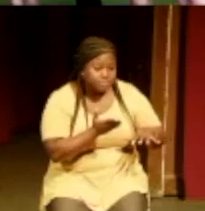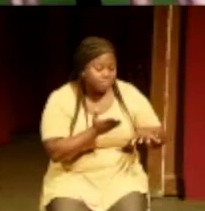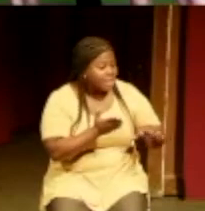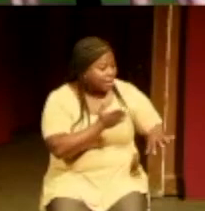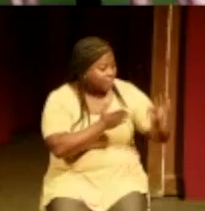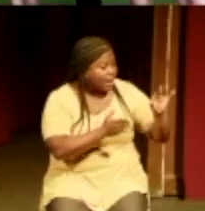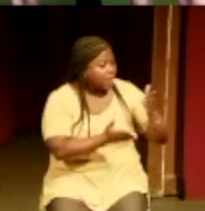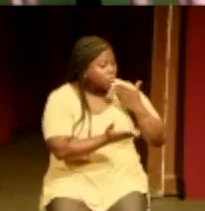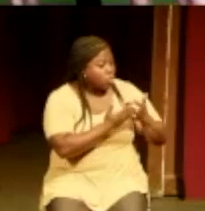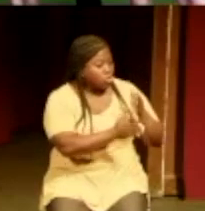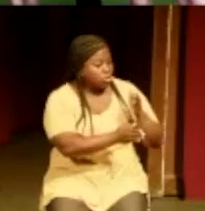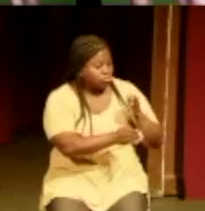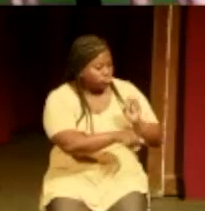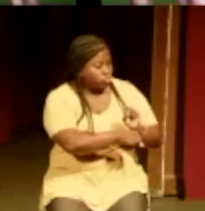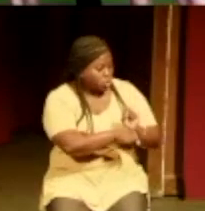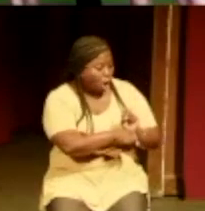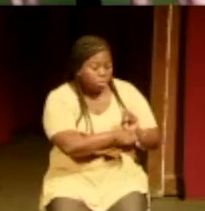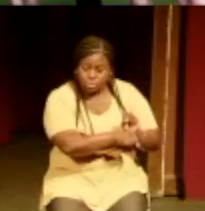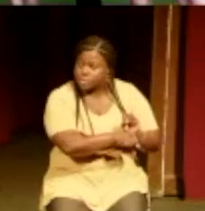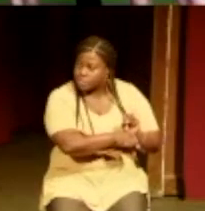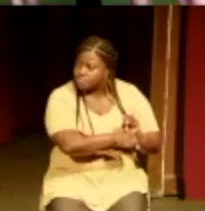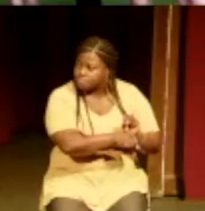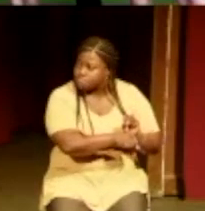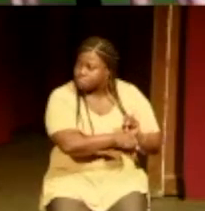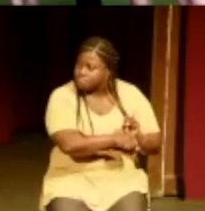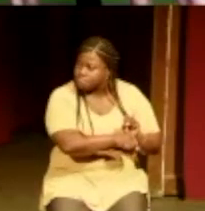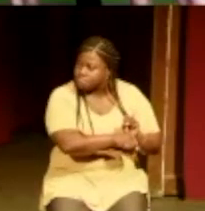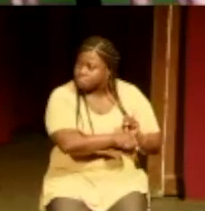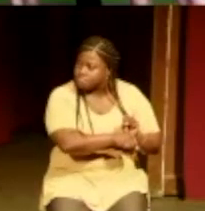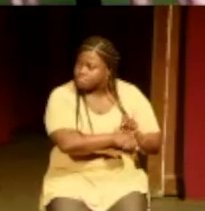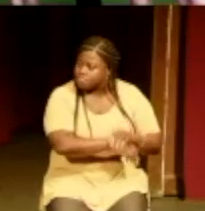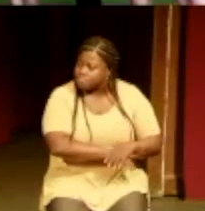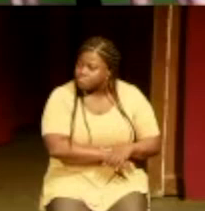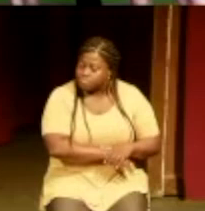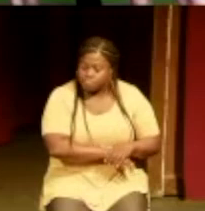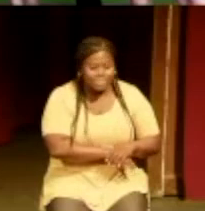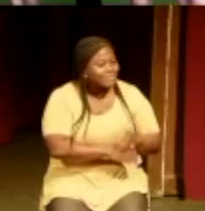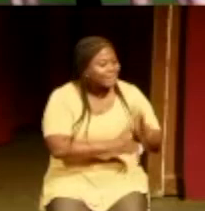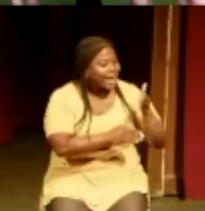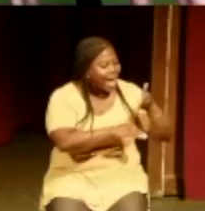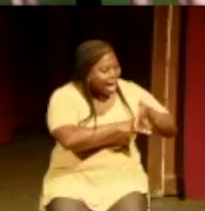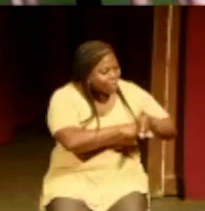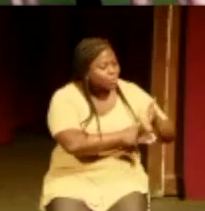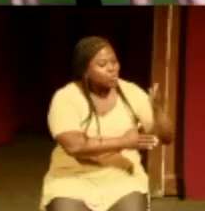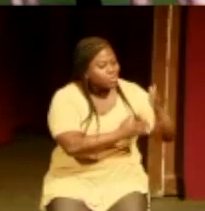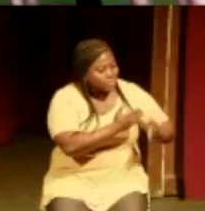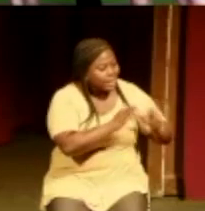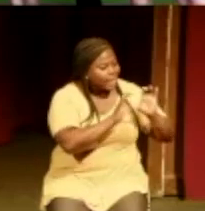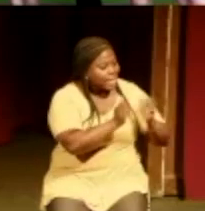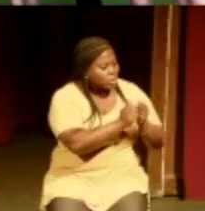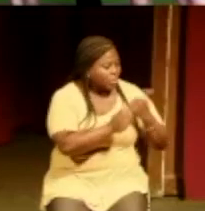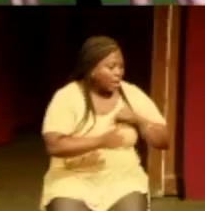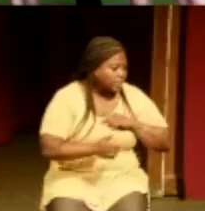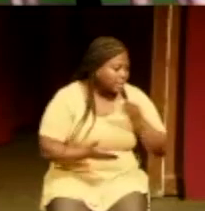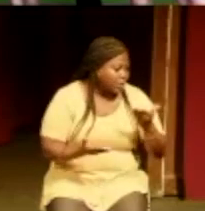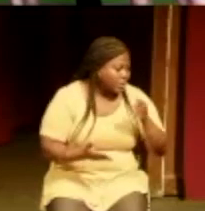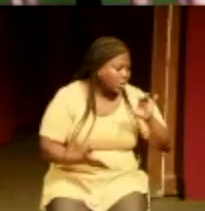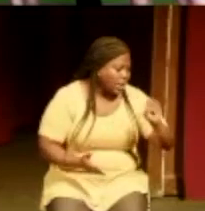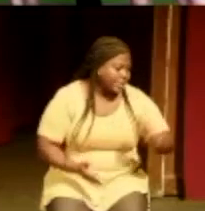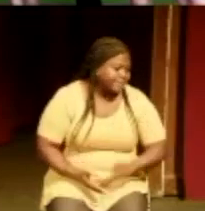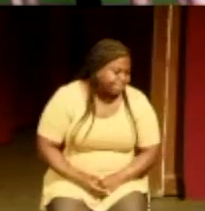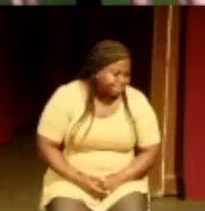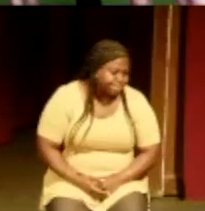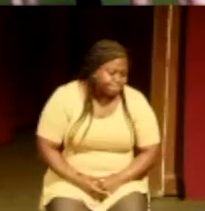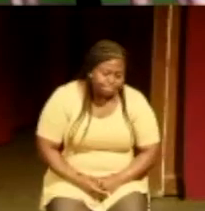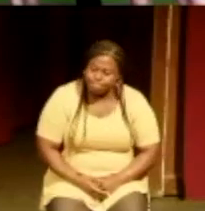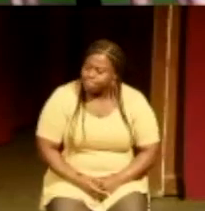employment upon taking a certain level of classes with us. I've said it before, these are the